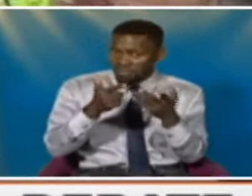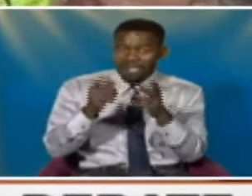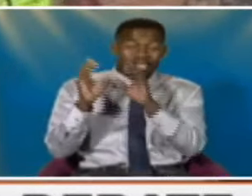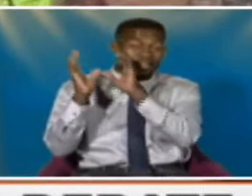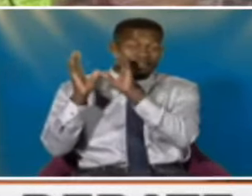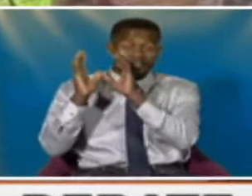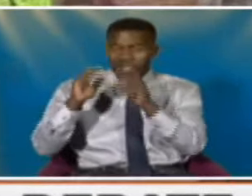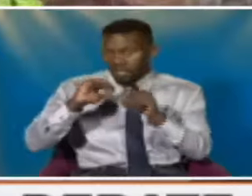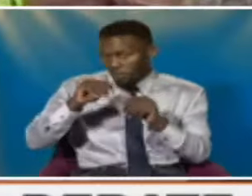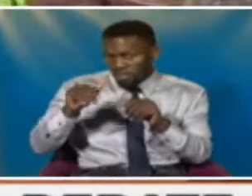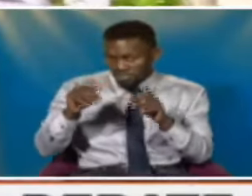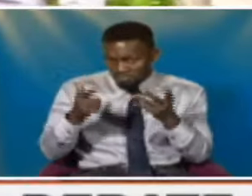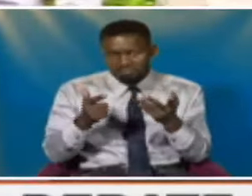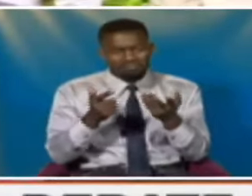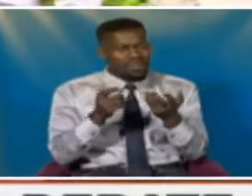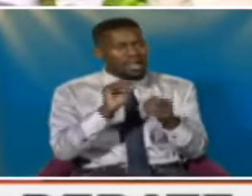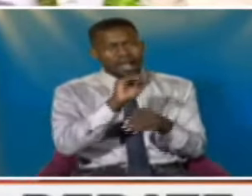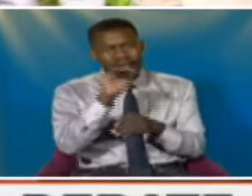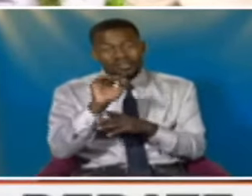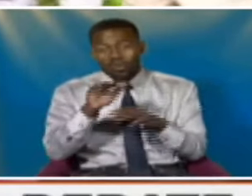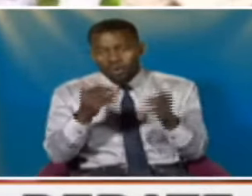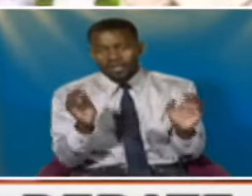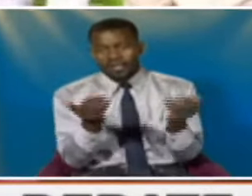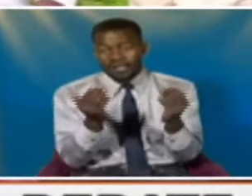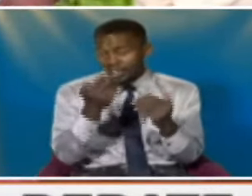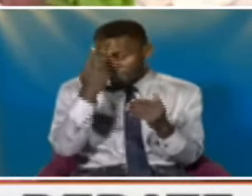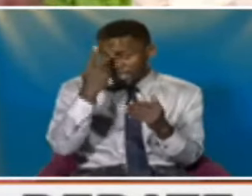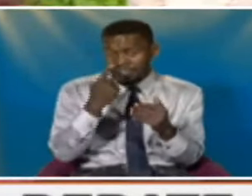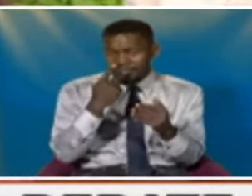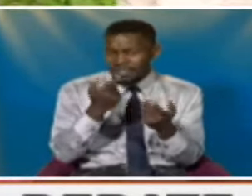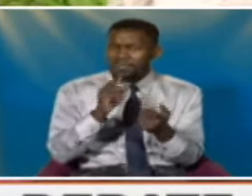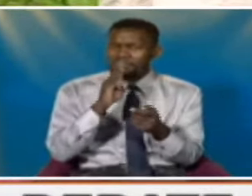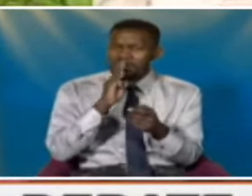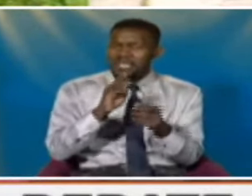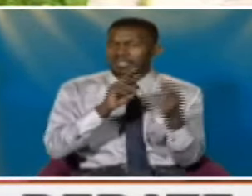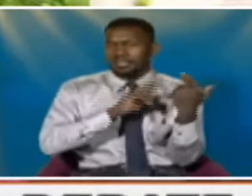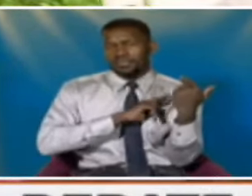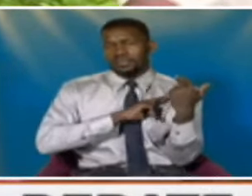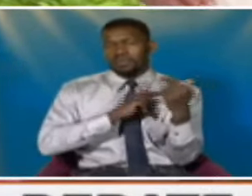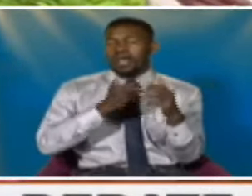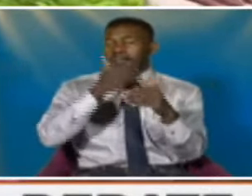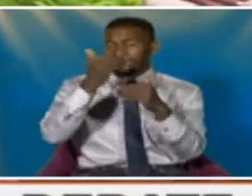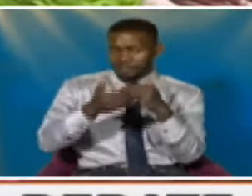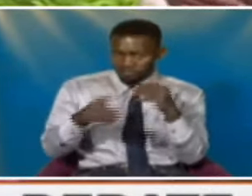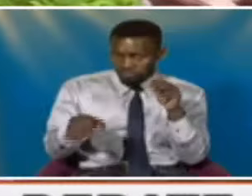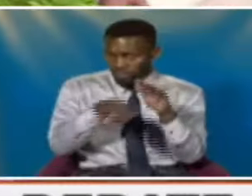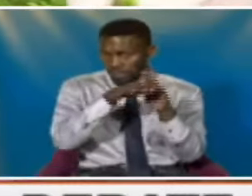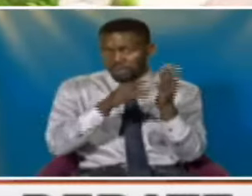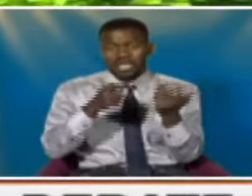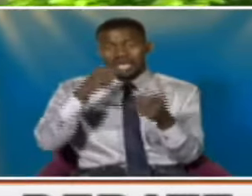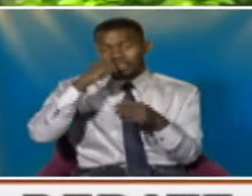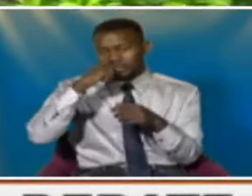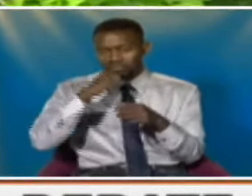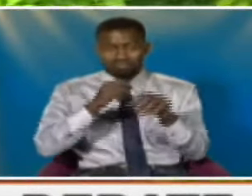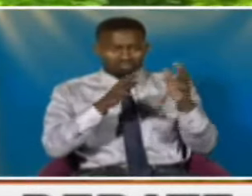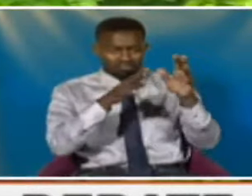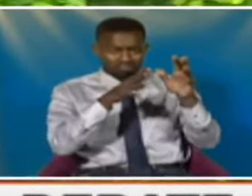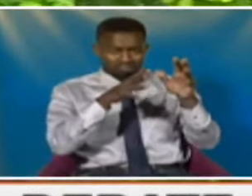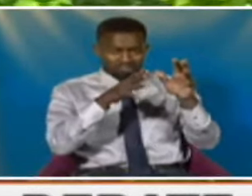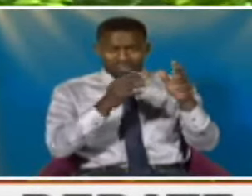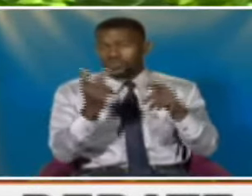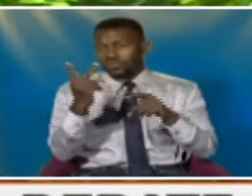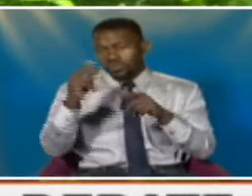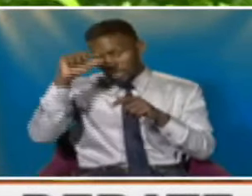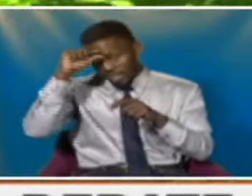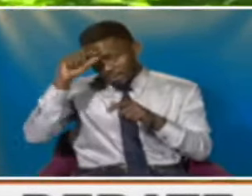up the responsibility of parental guidance, especially after the ban on Muguka. They have applauded the action taken by the two